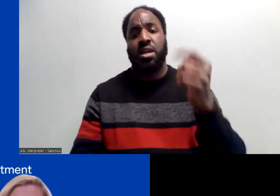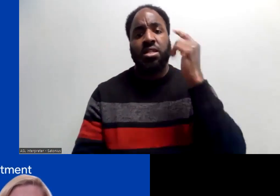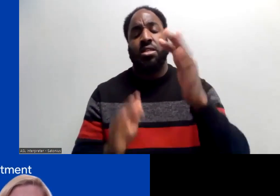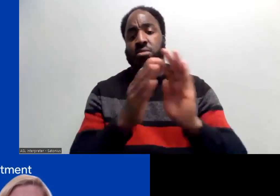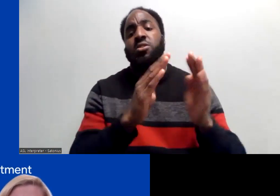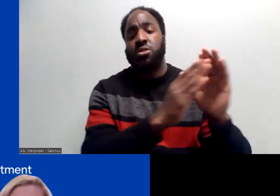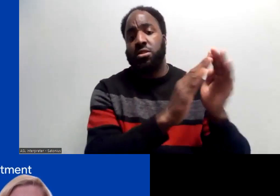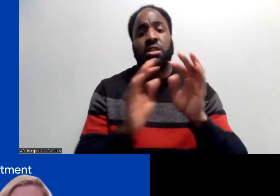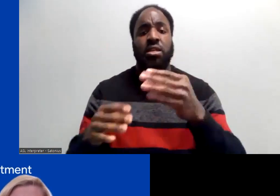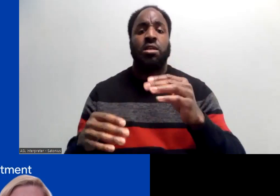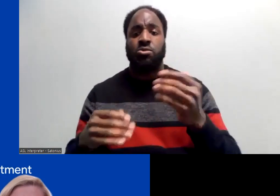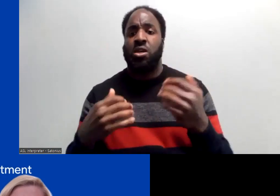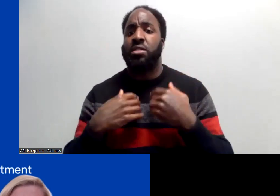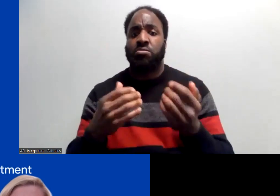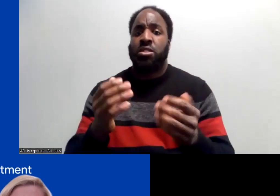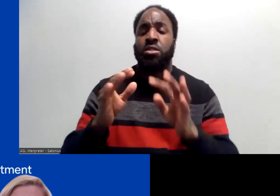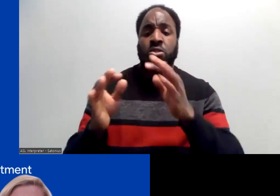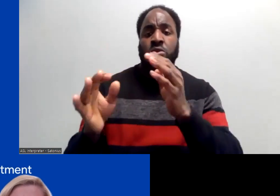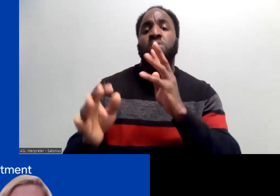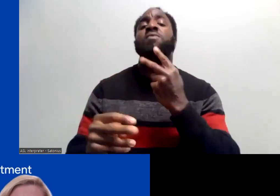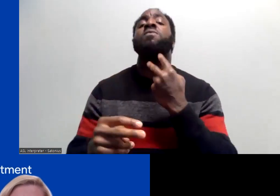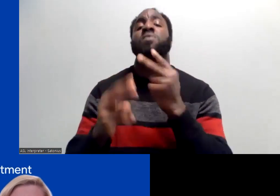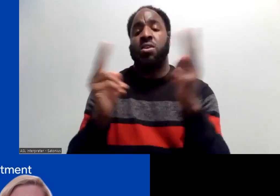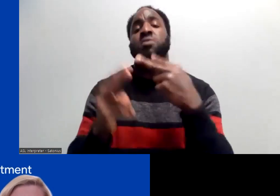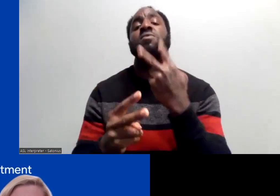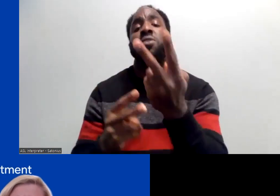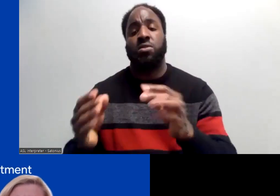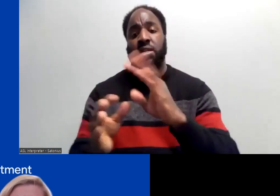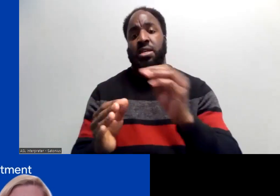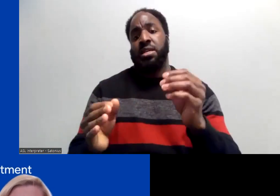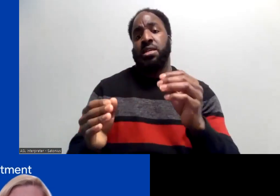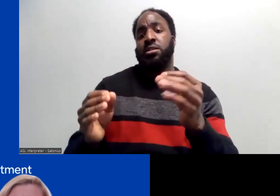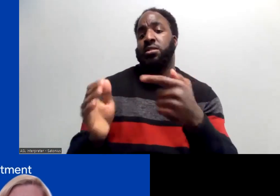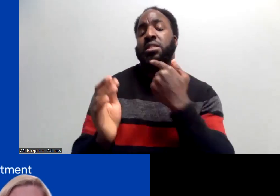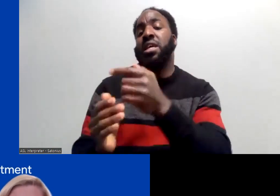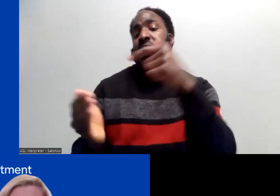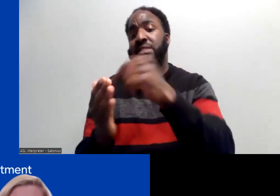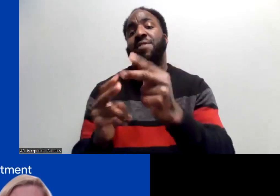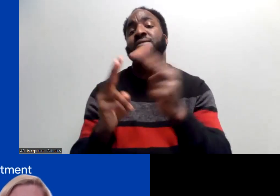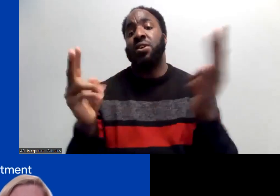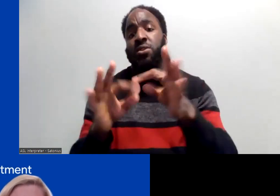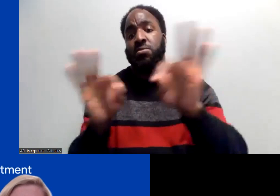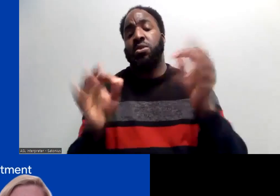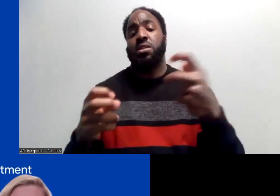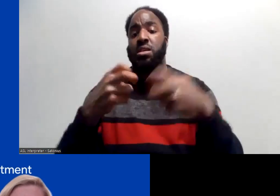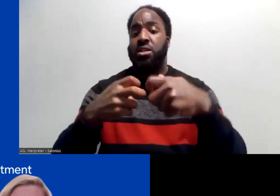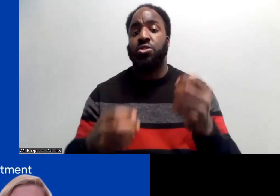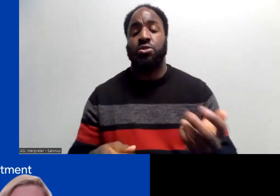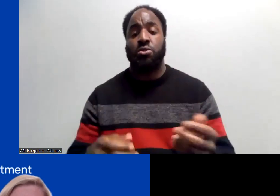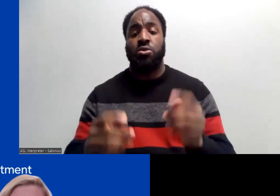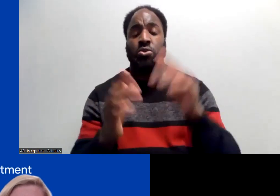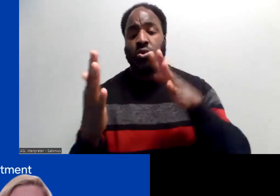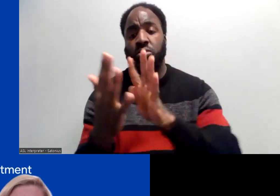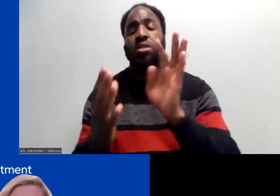and clear in highlighting this as a really critical issue to address. So where we are with this